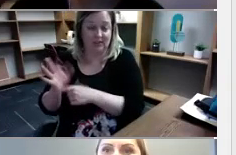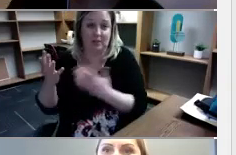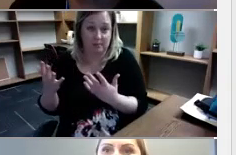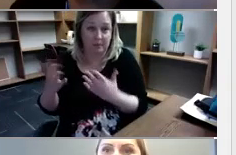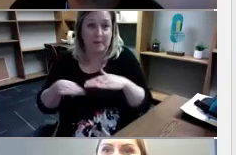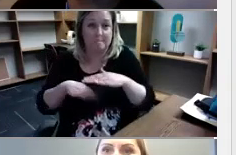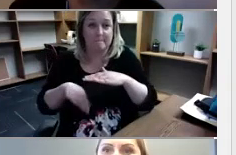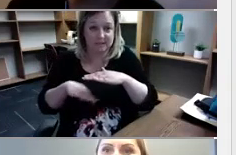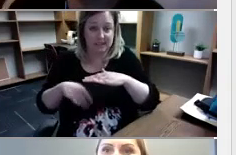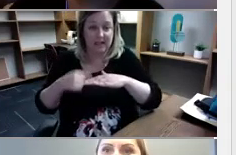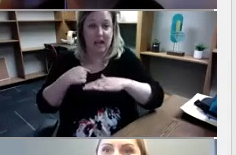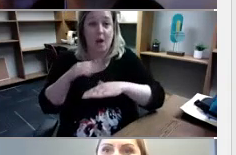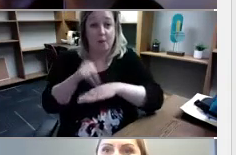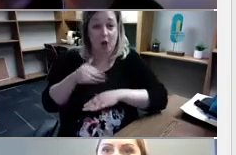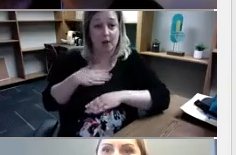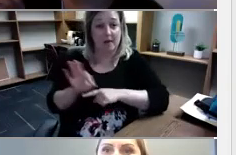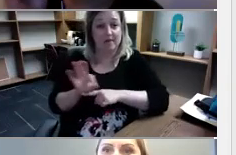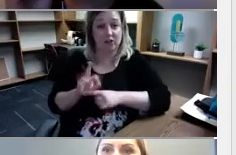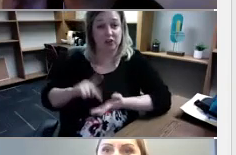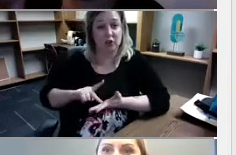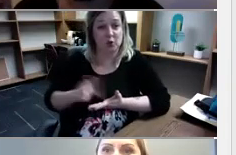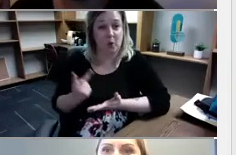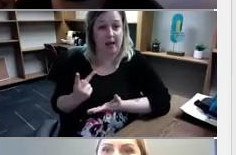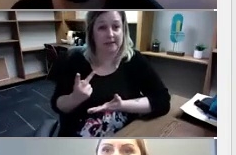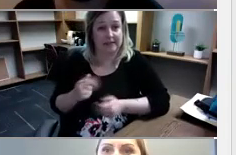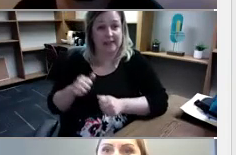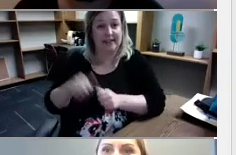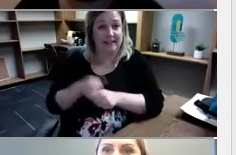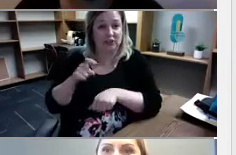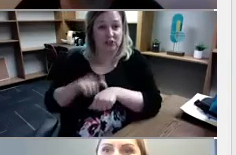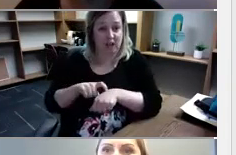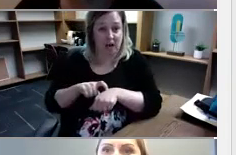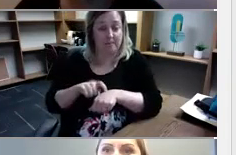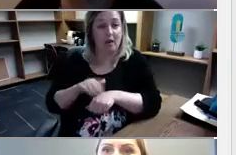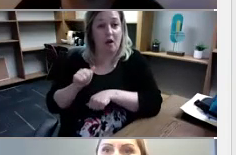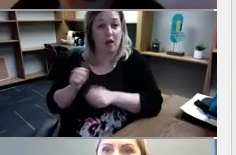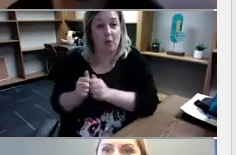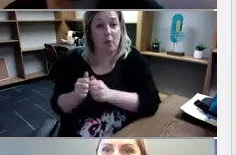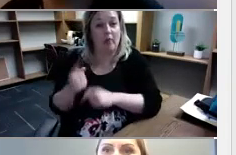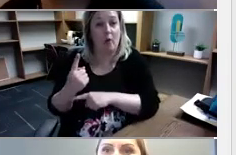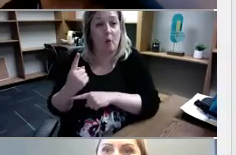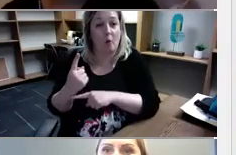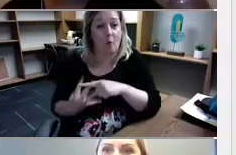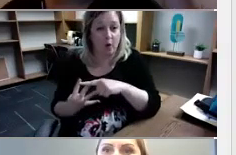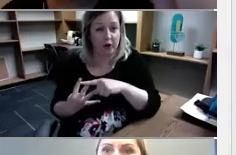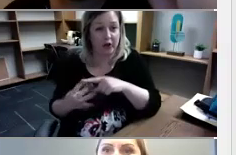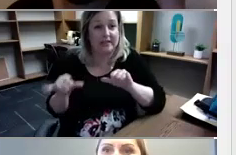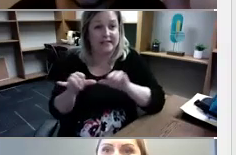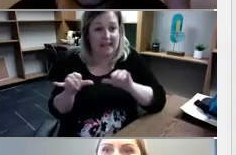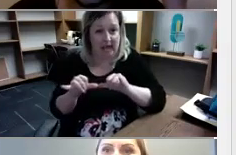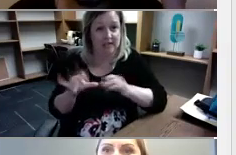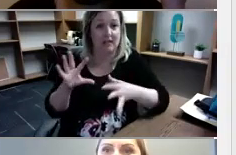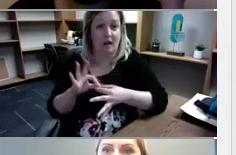my function thrice. Each time I'm calling it with quarter size of my array, right? So that would be an example of 3tn by